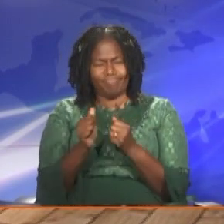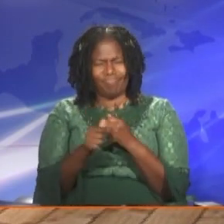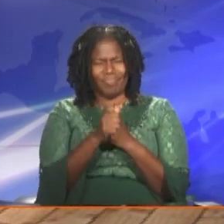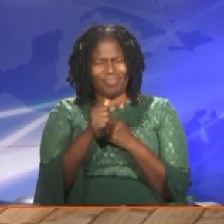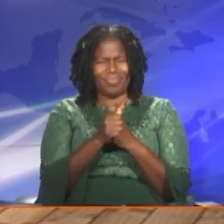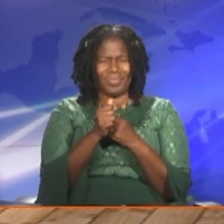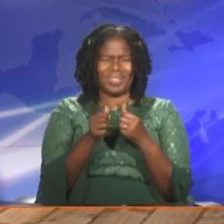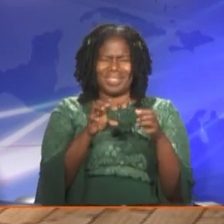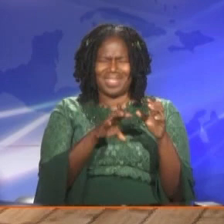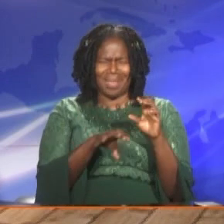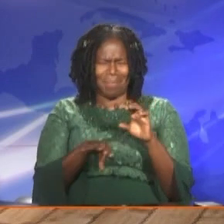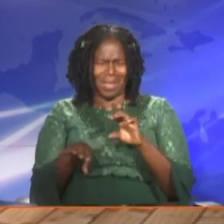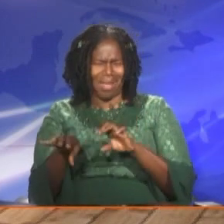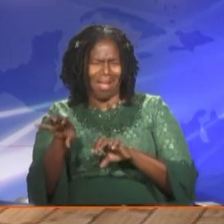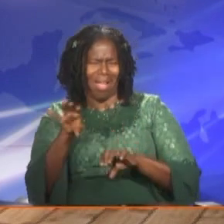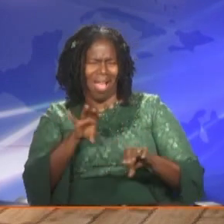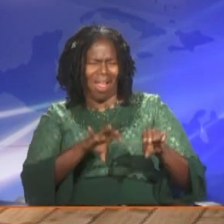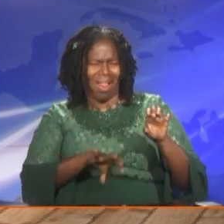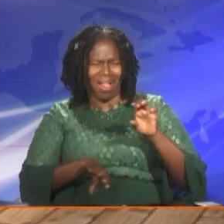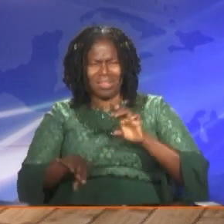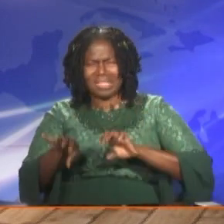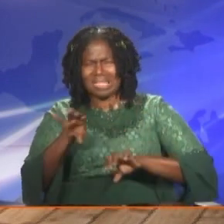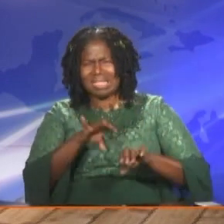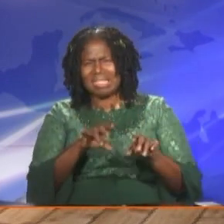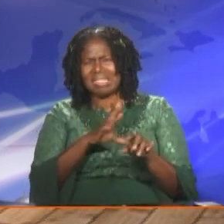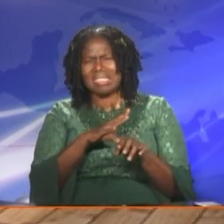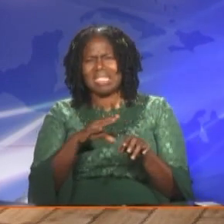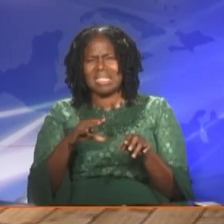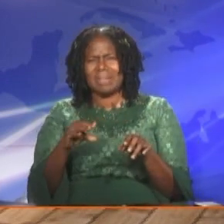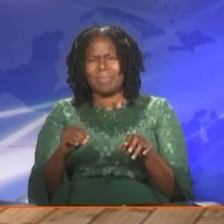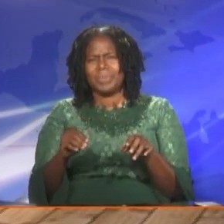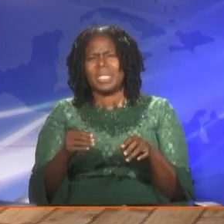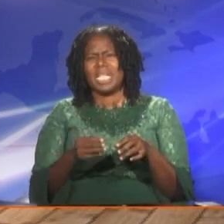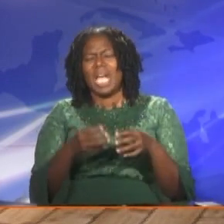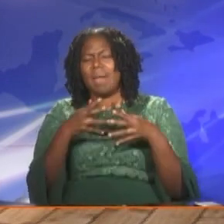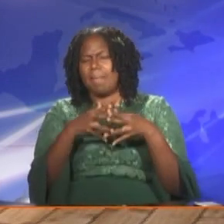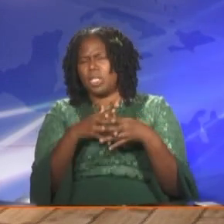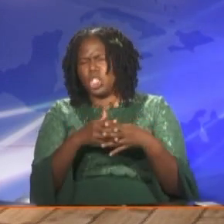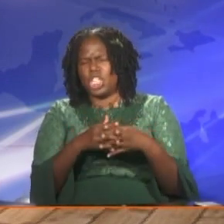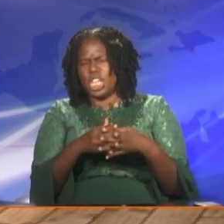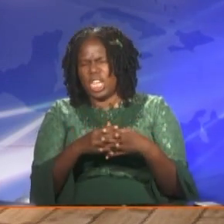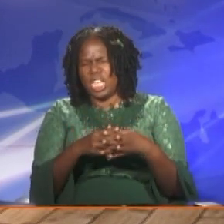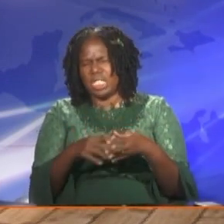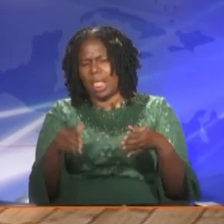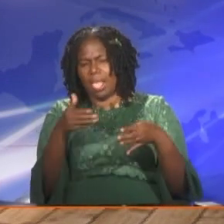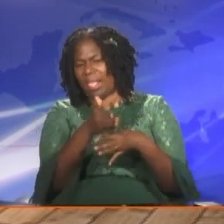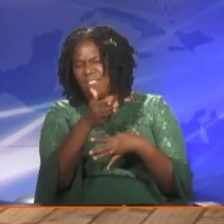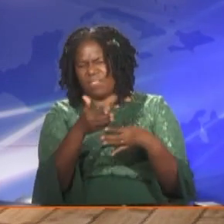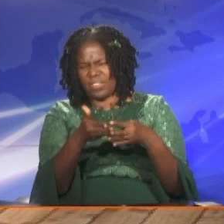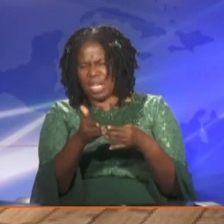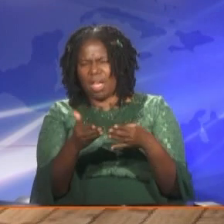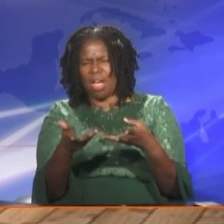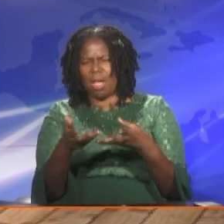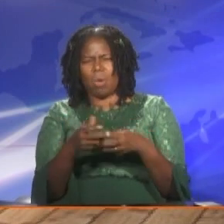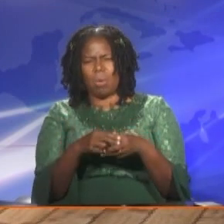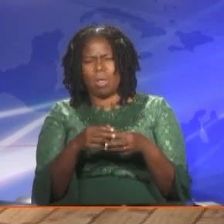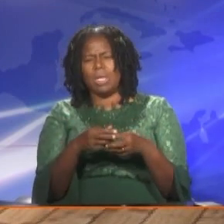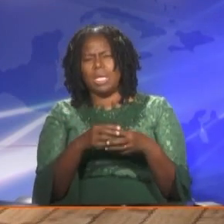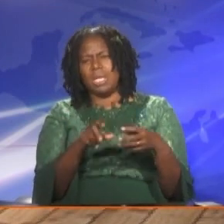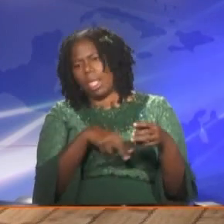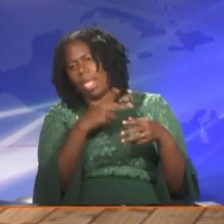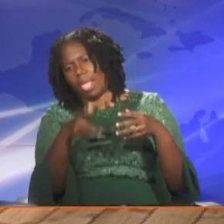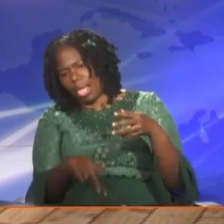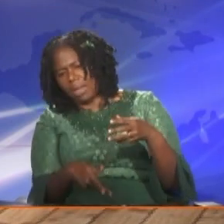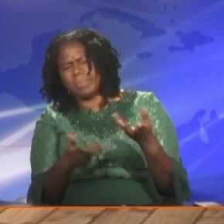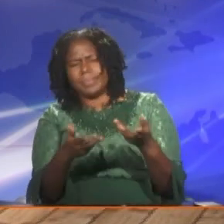like chemicals and different machinery they might be exposed to, those industries, those sectors,